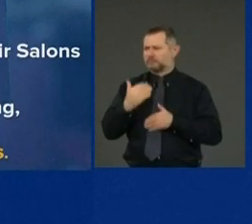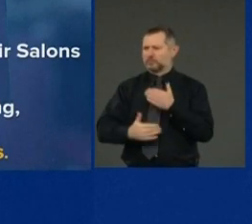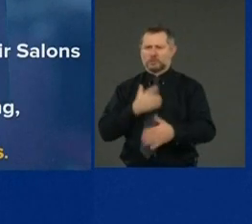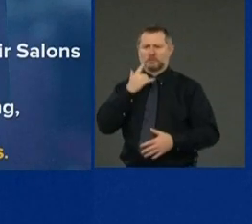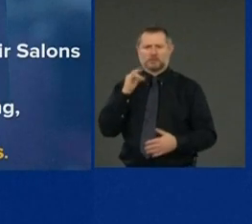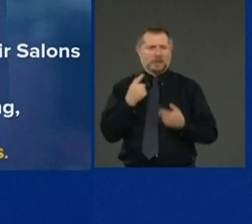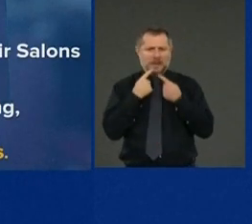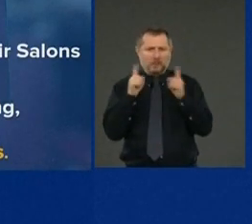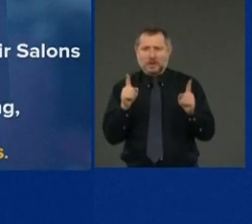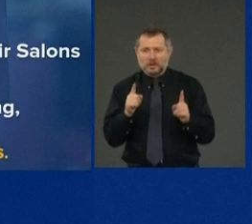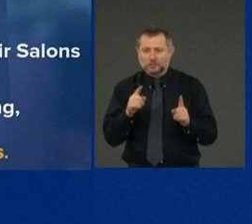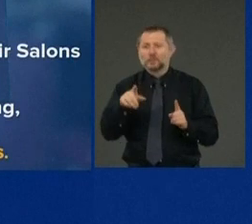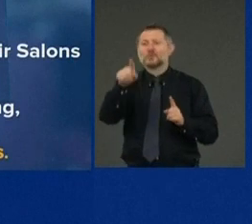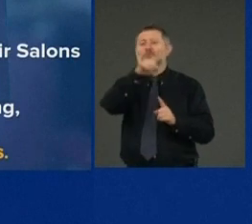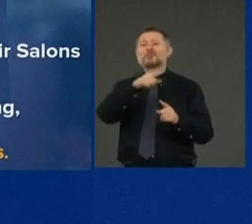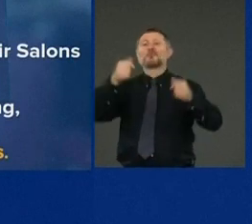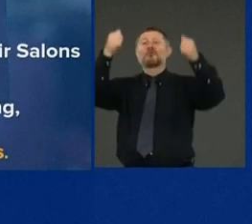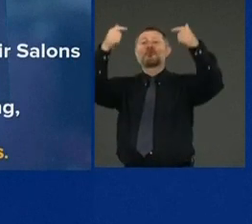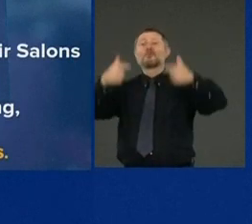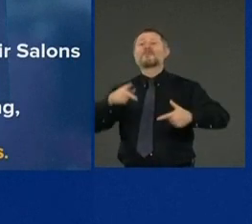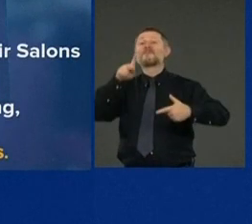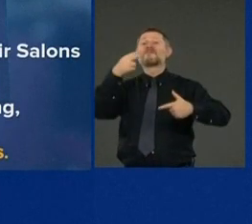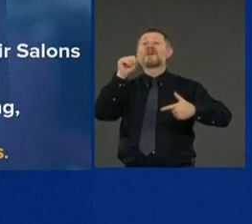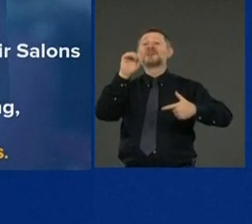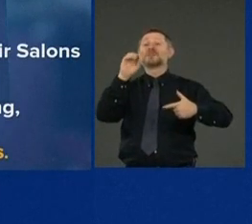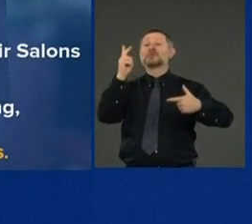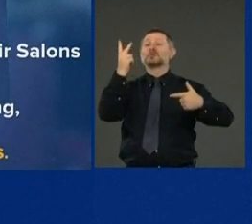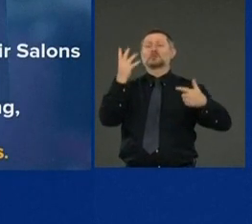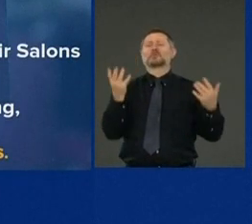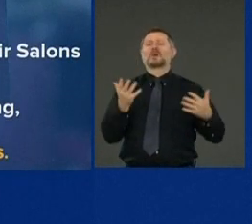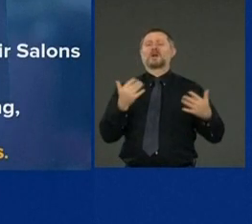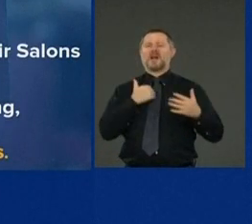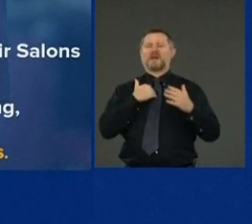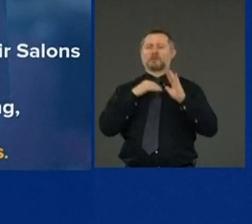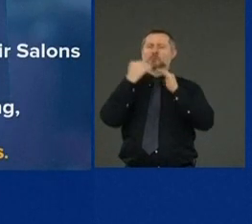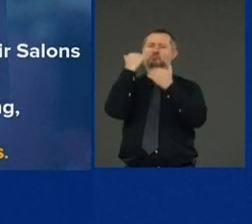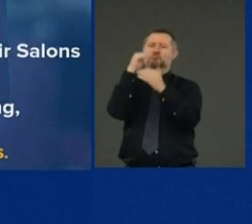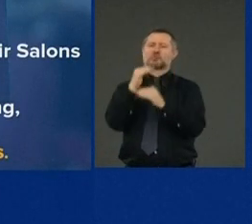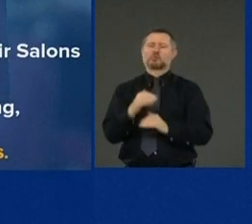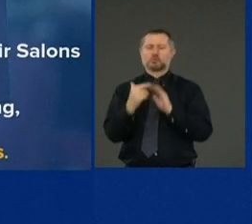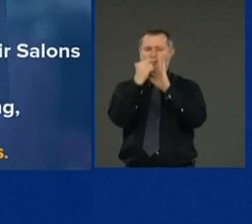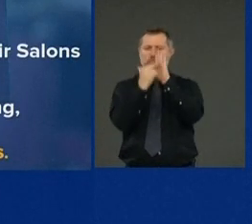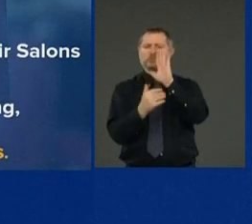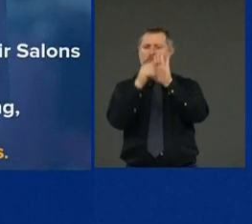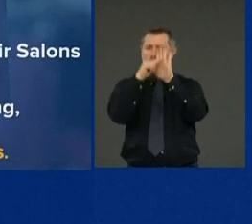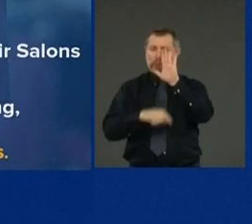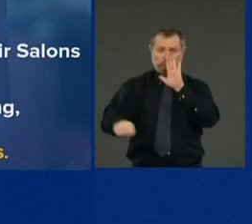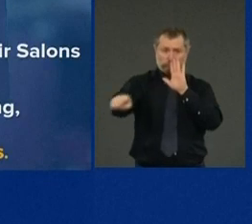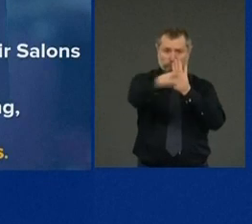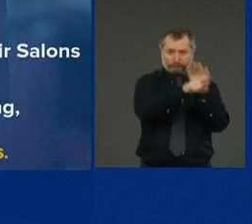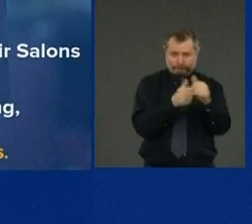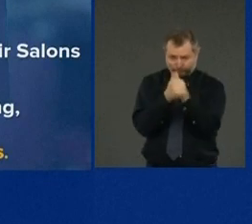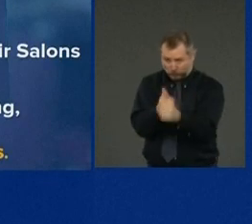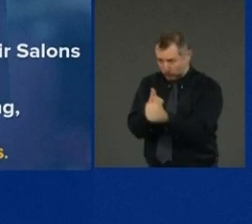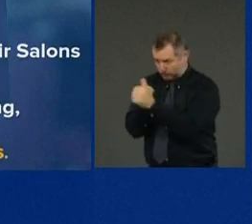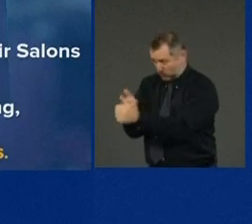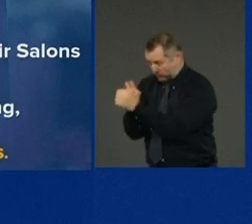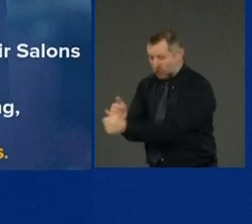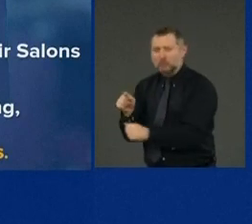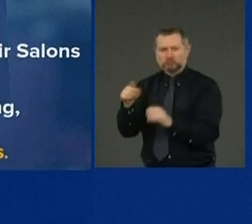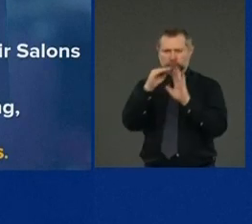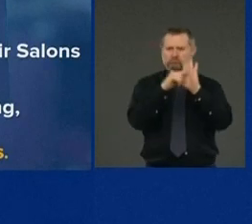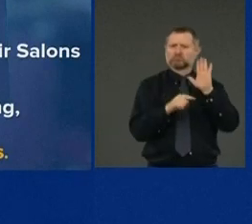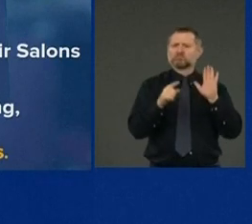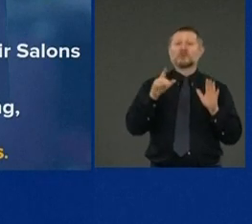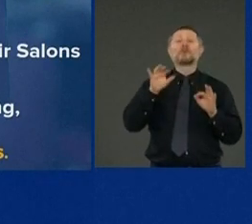every phase has rules. And if you follow those rules, it is a